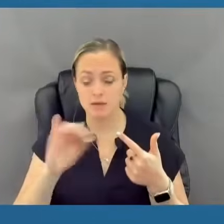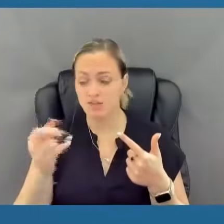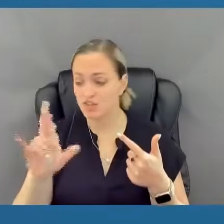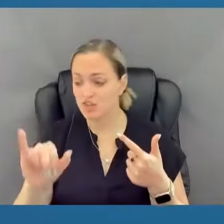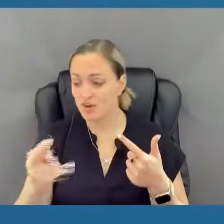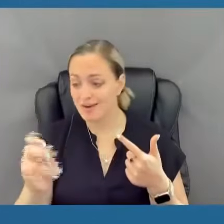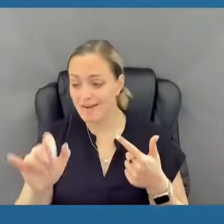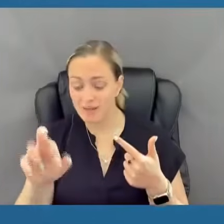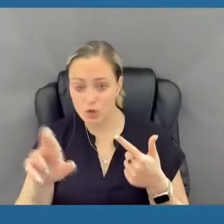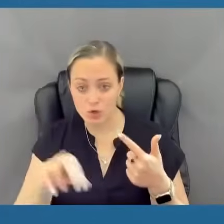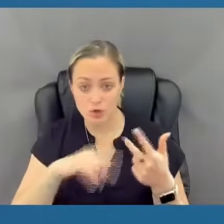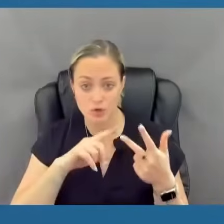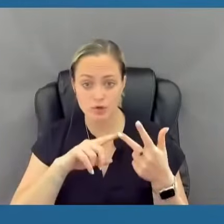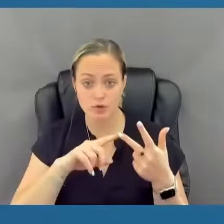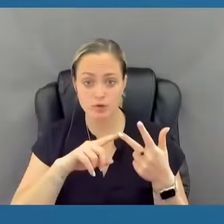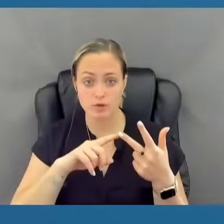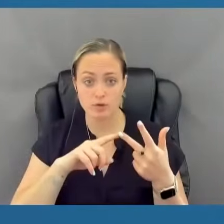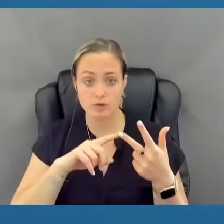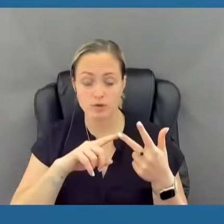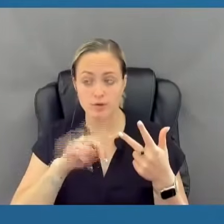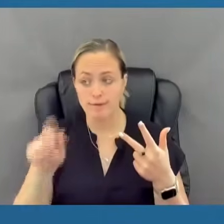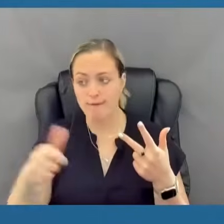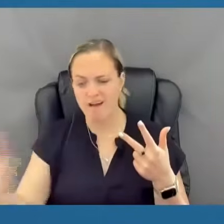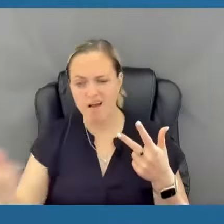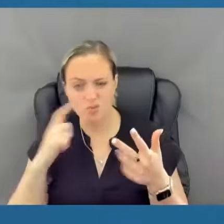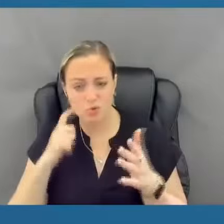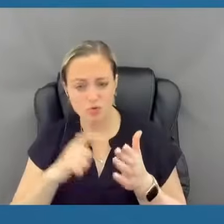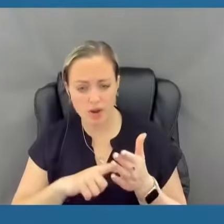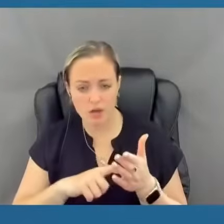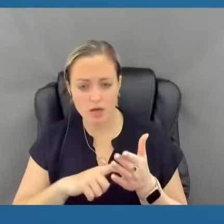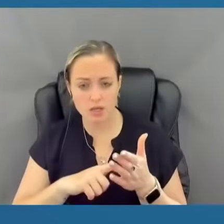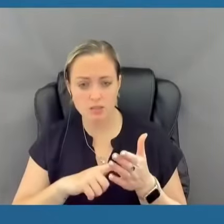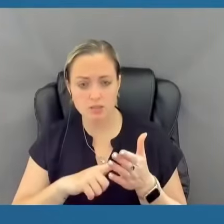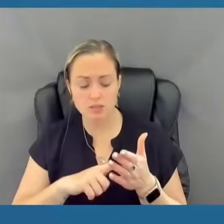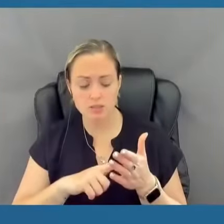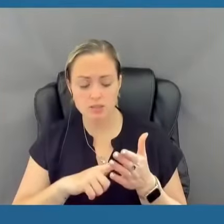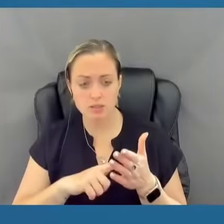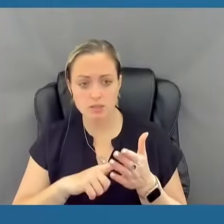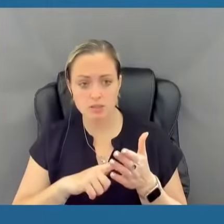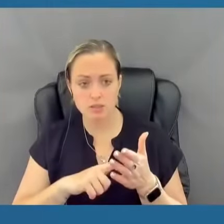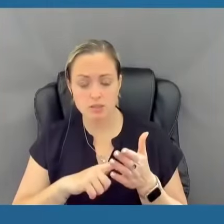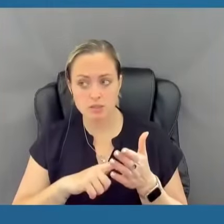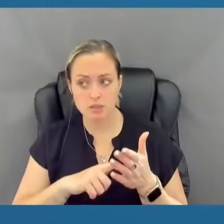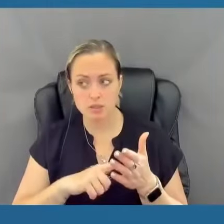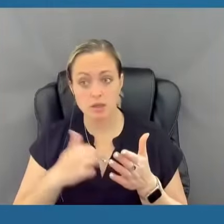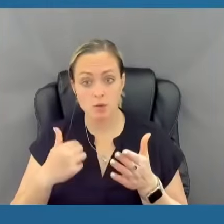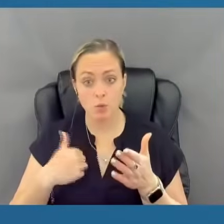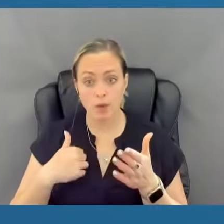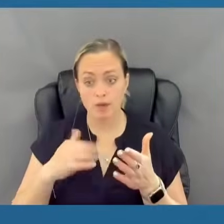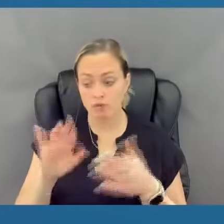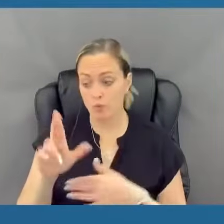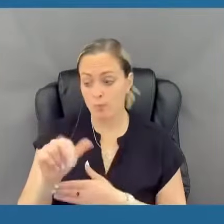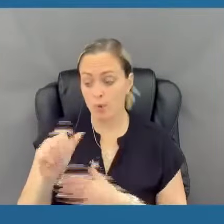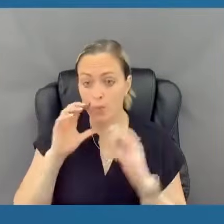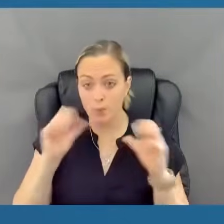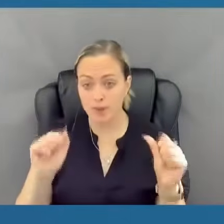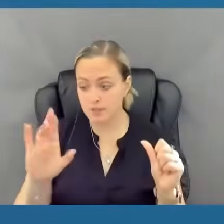Nadler. I want to also recognize we have the Borough President from Manhattan, Mark